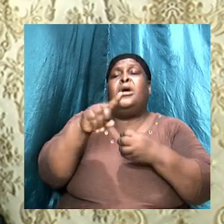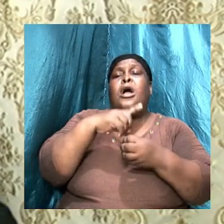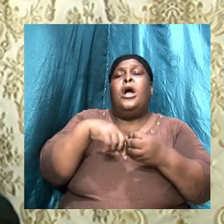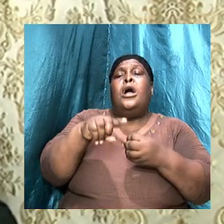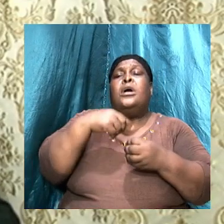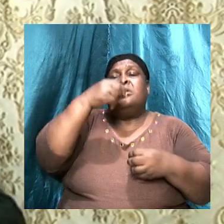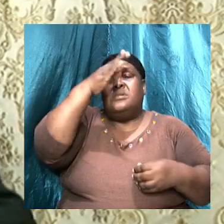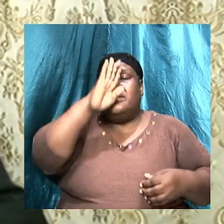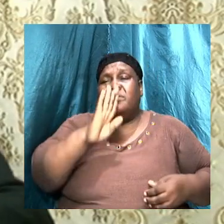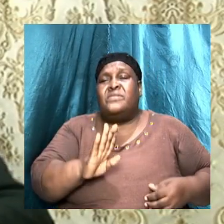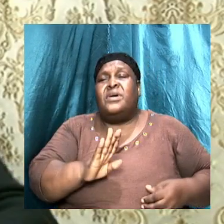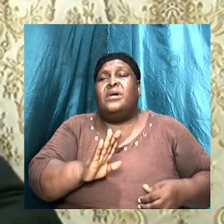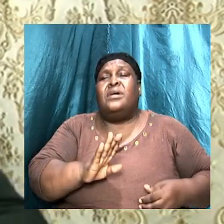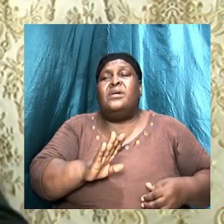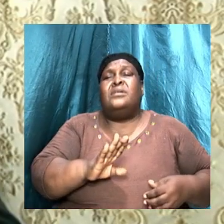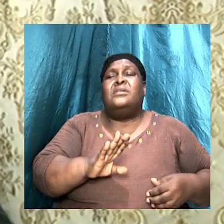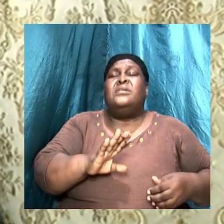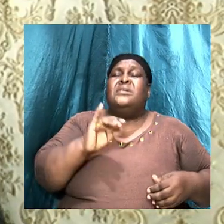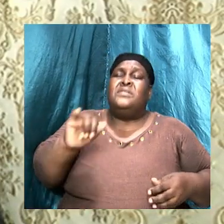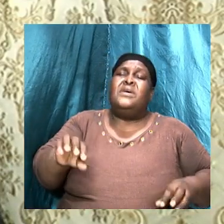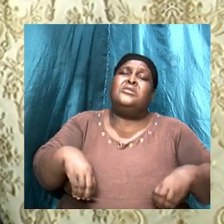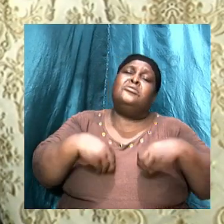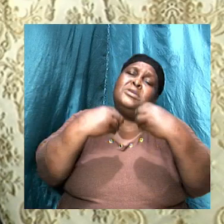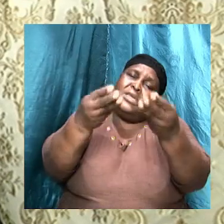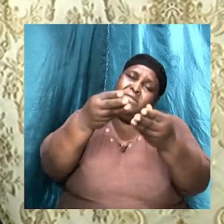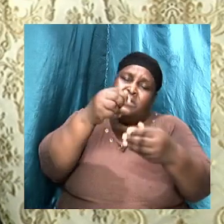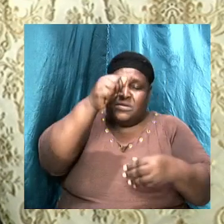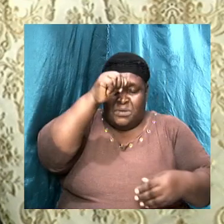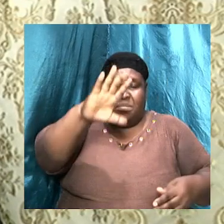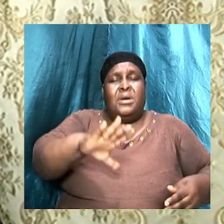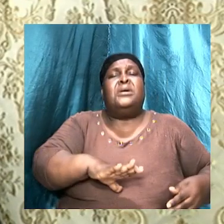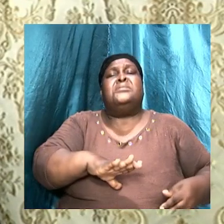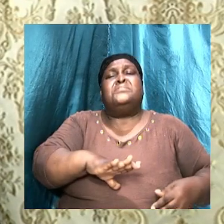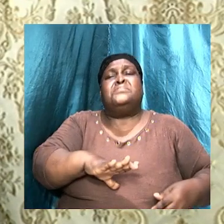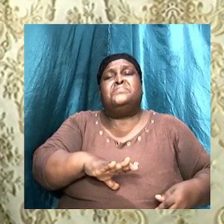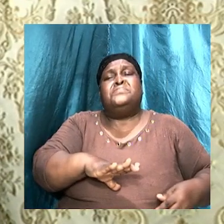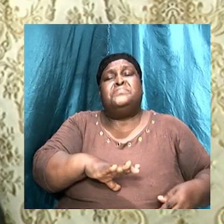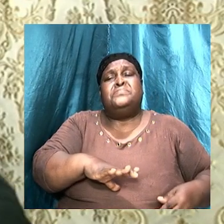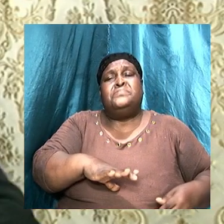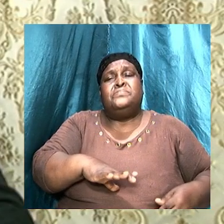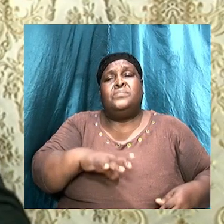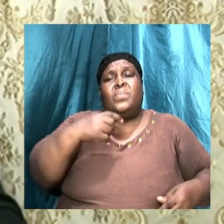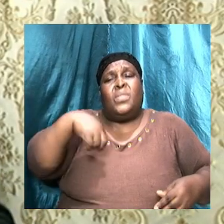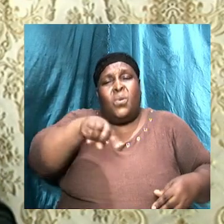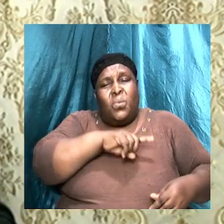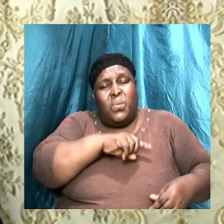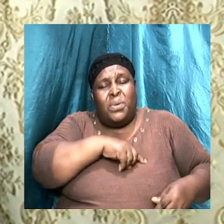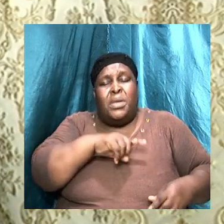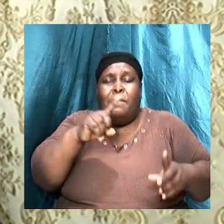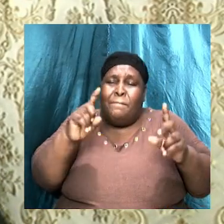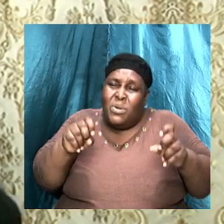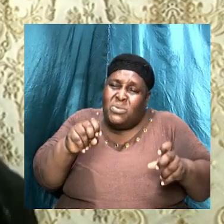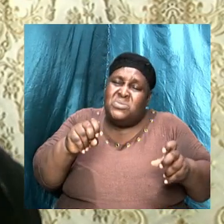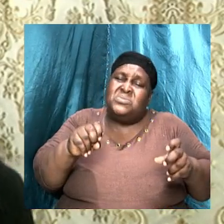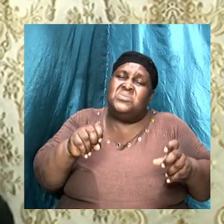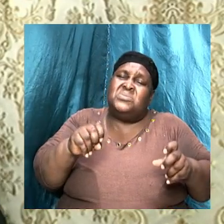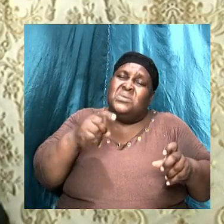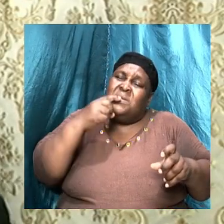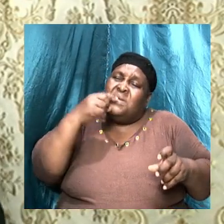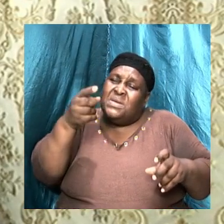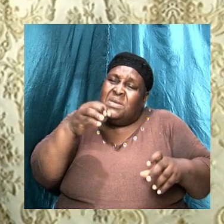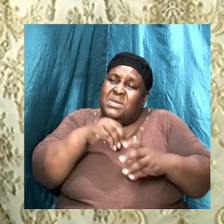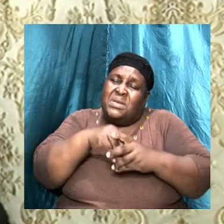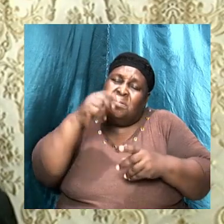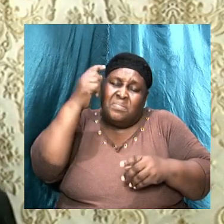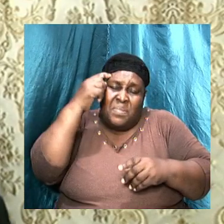Spirit of God that has been given to mankind. We must bear in mind, amen, that God